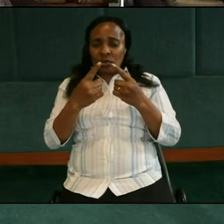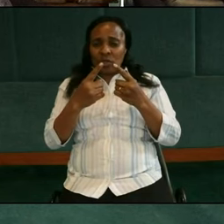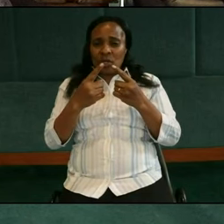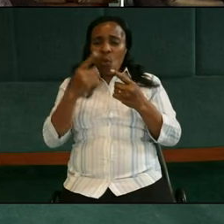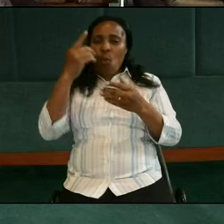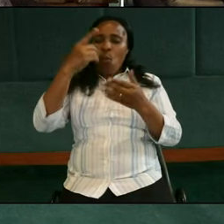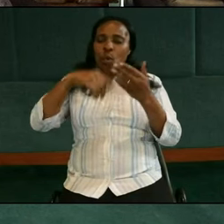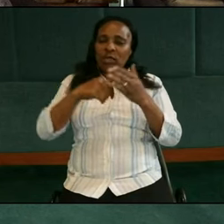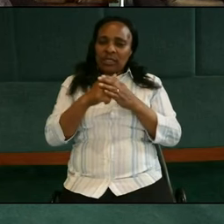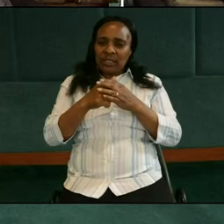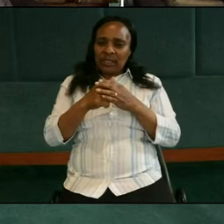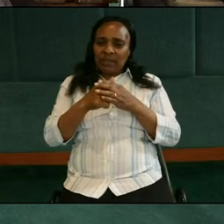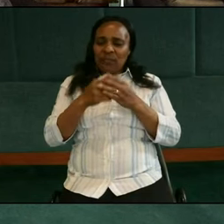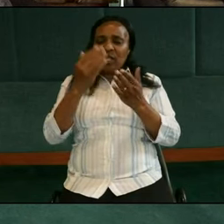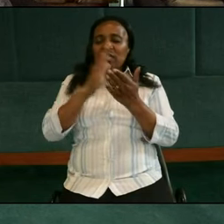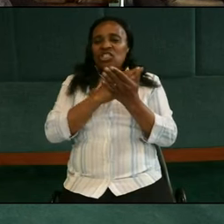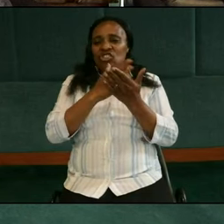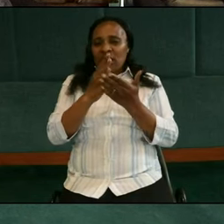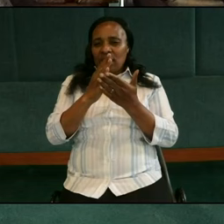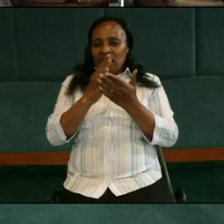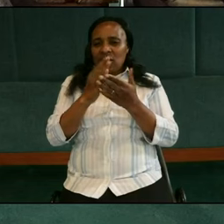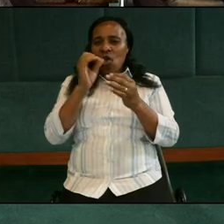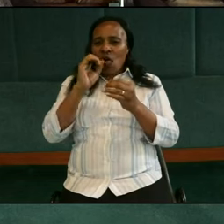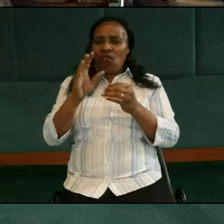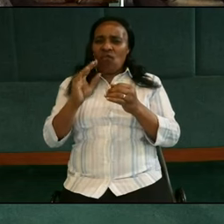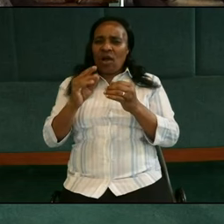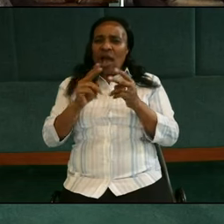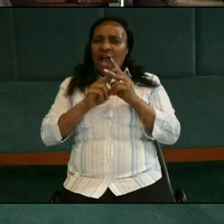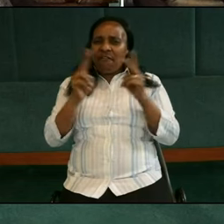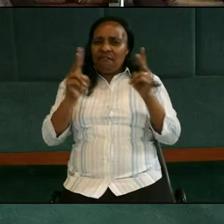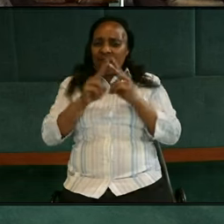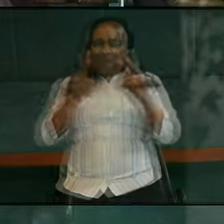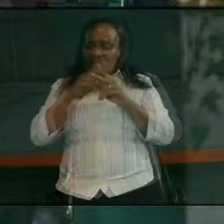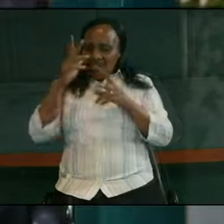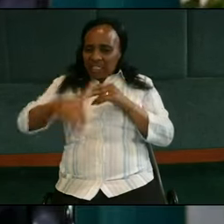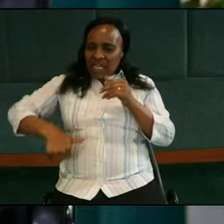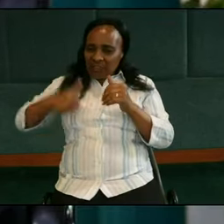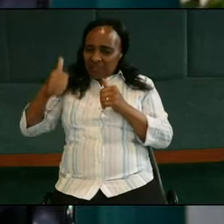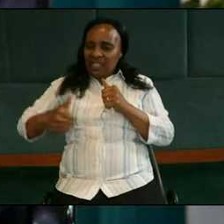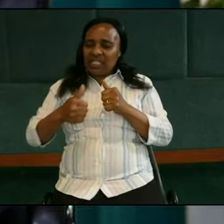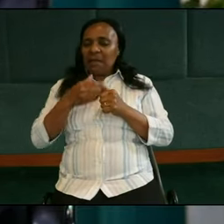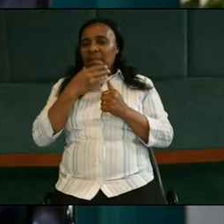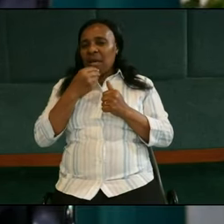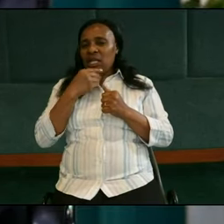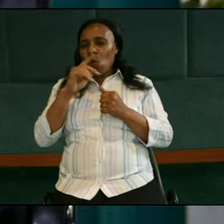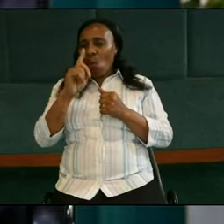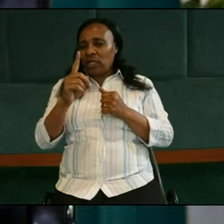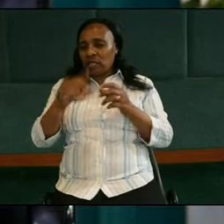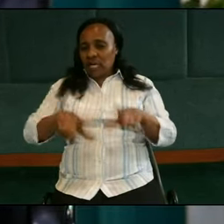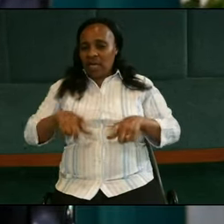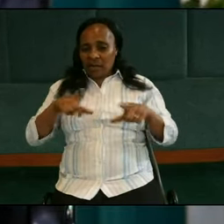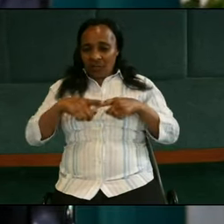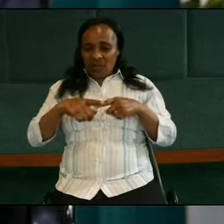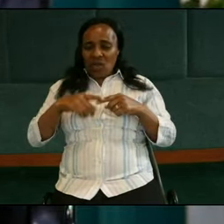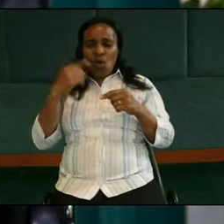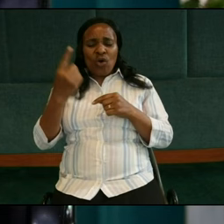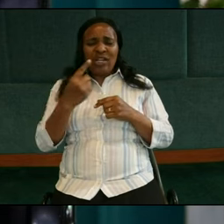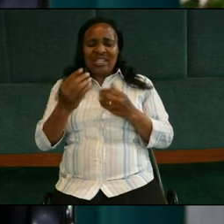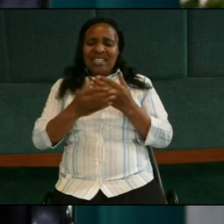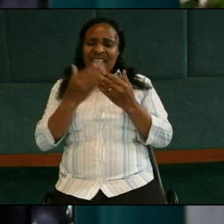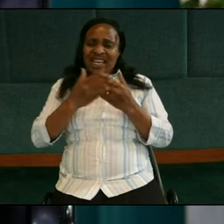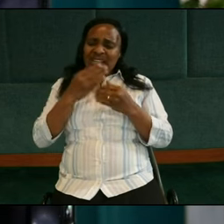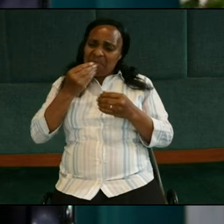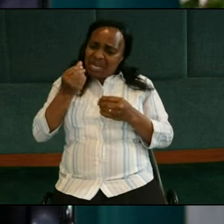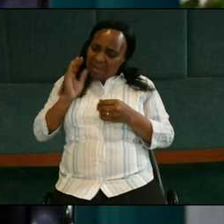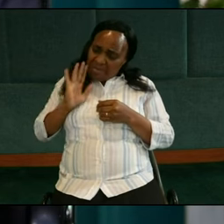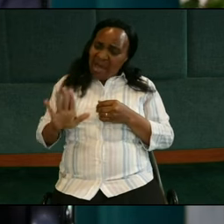what she shared, of a very selfish, greedy man that once lived. And he only cared about his